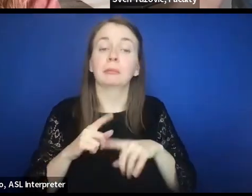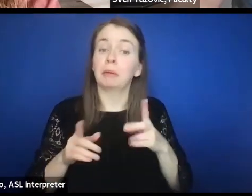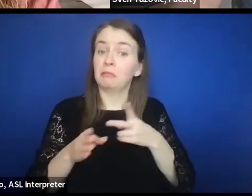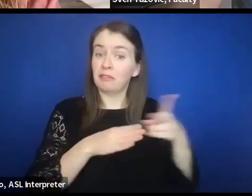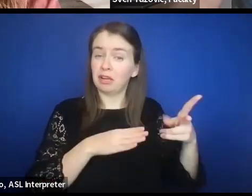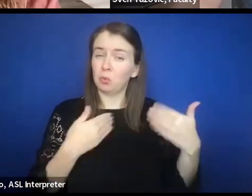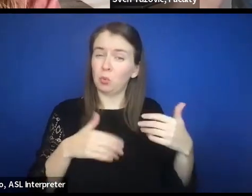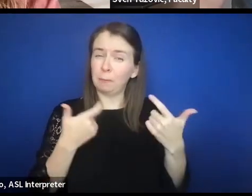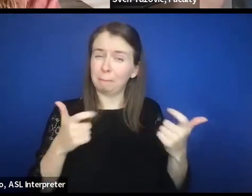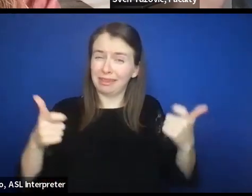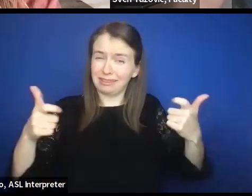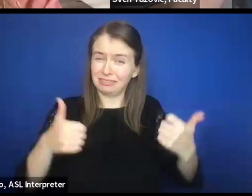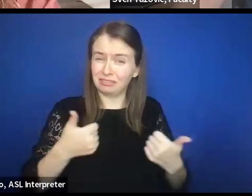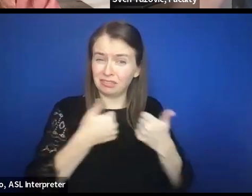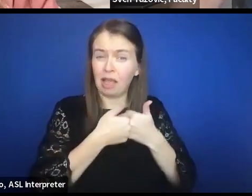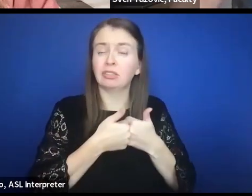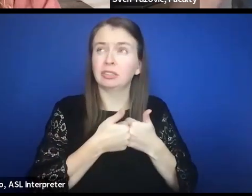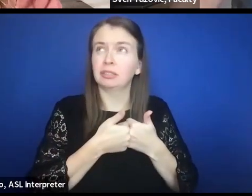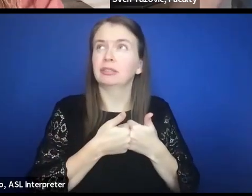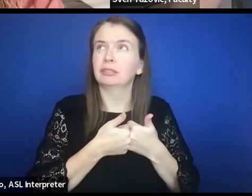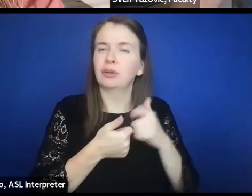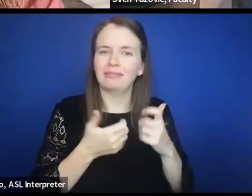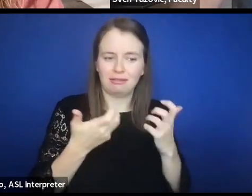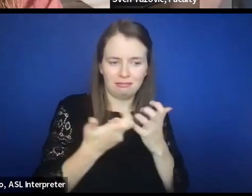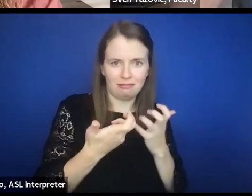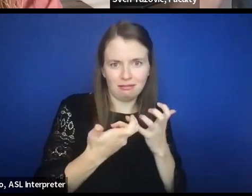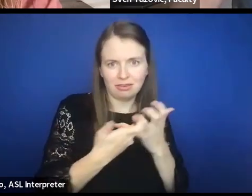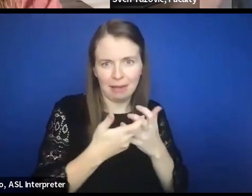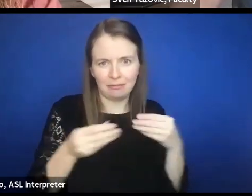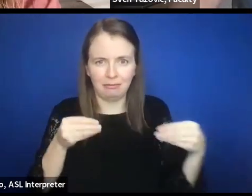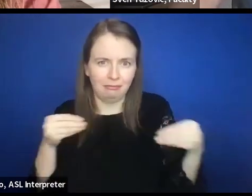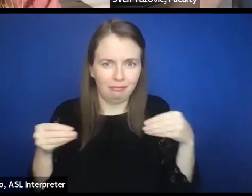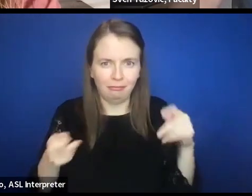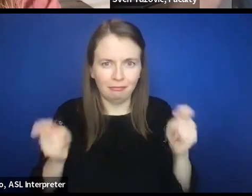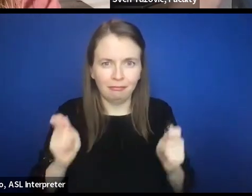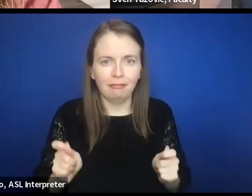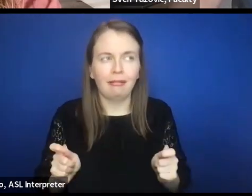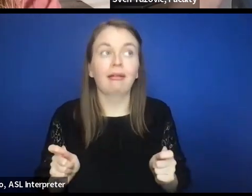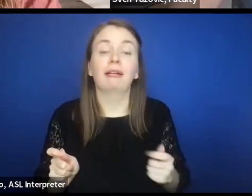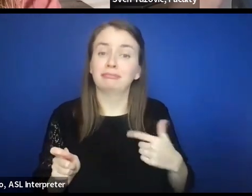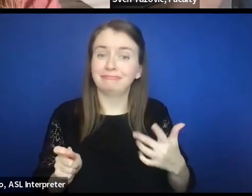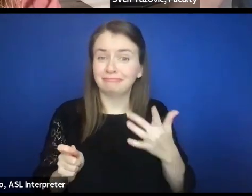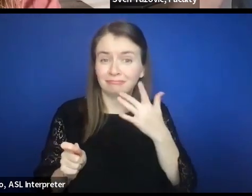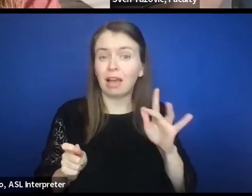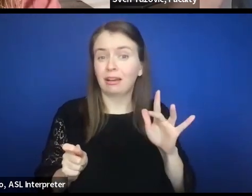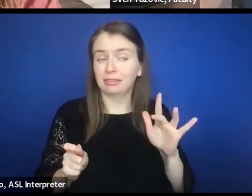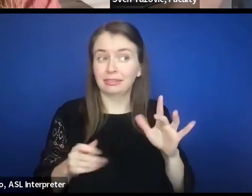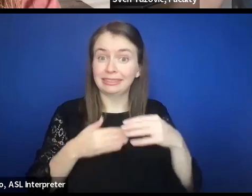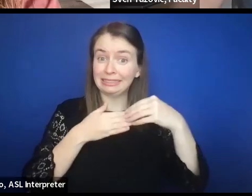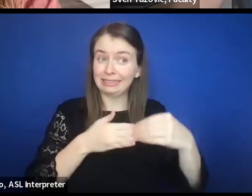of the biggest challenges because you have to adapt in so many different ways. I was very fortunate to